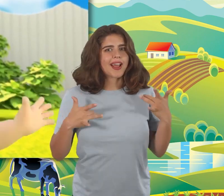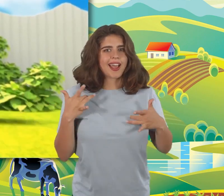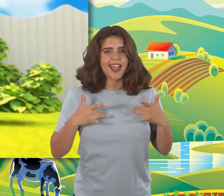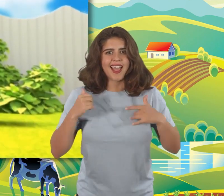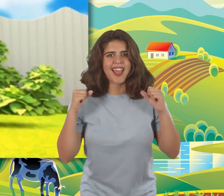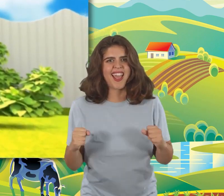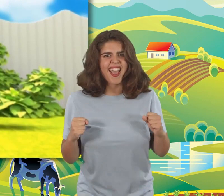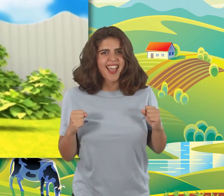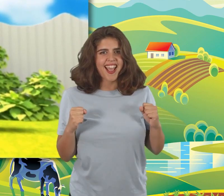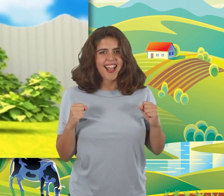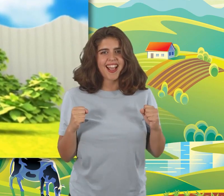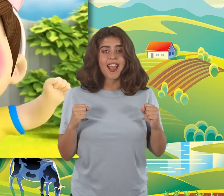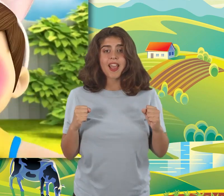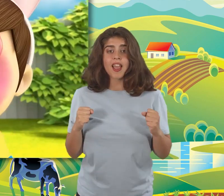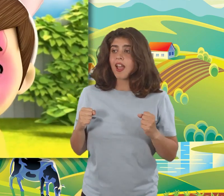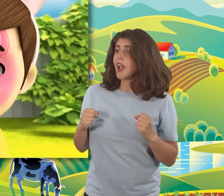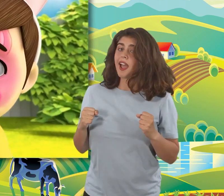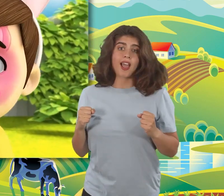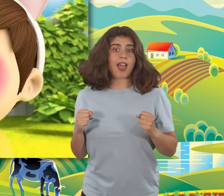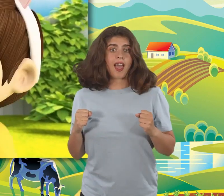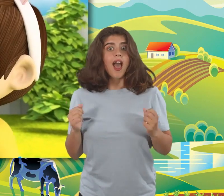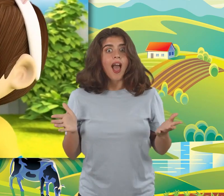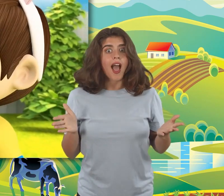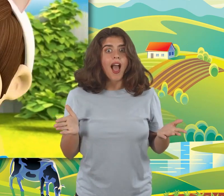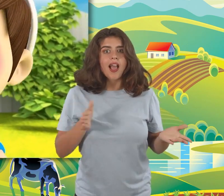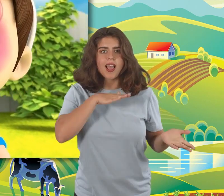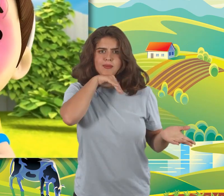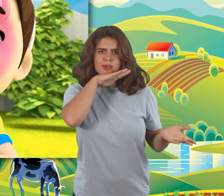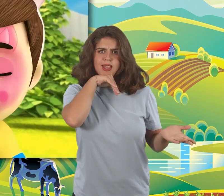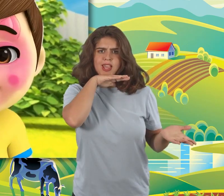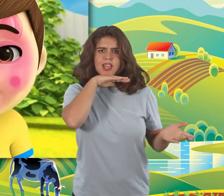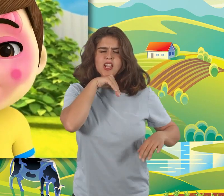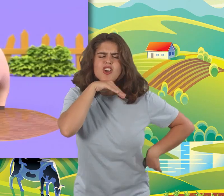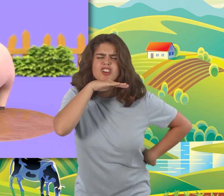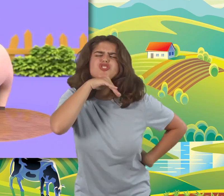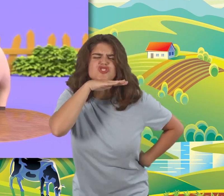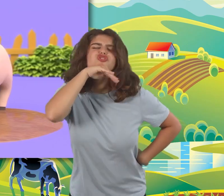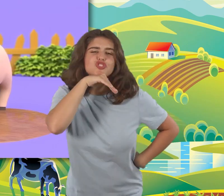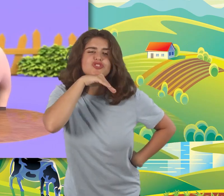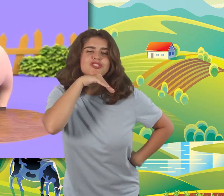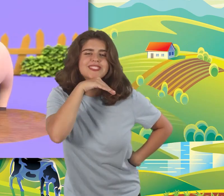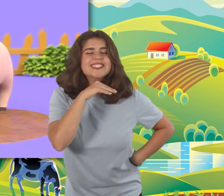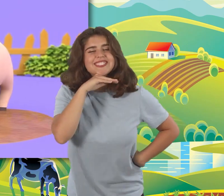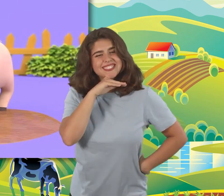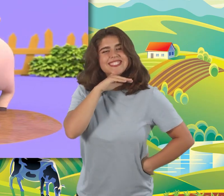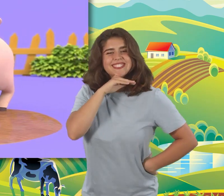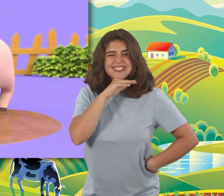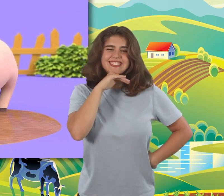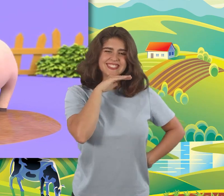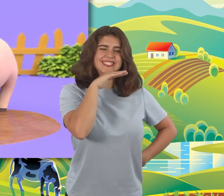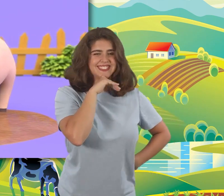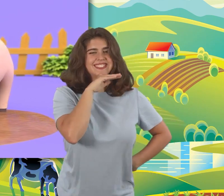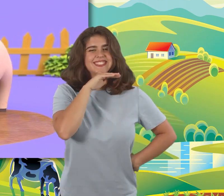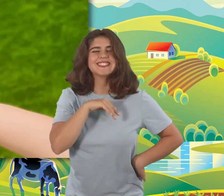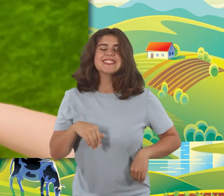don't think I can wait. I'm a pig. Oink, oink.